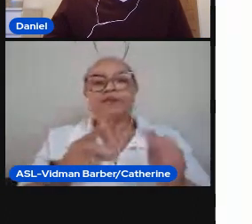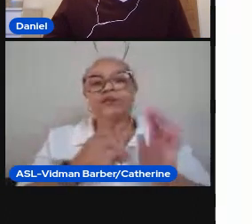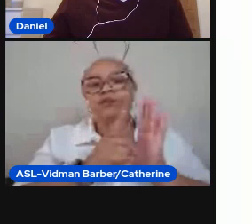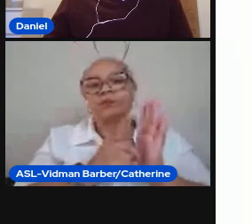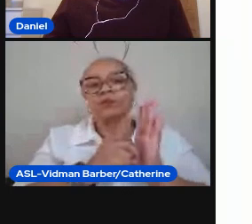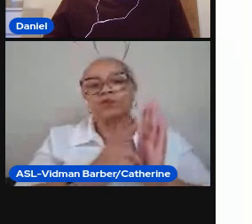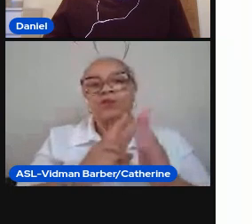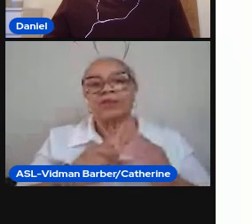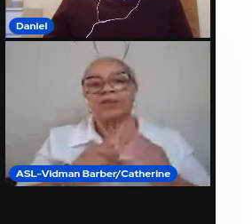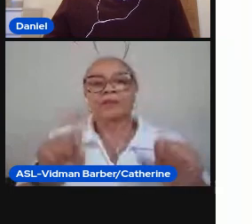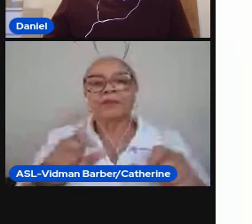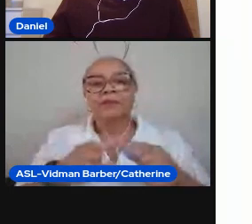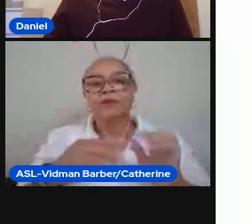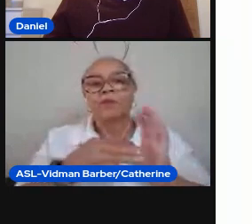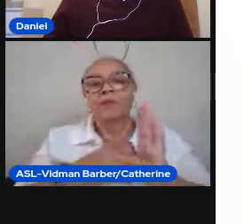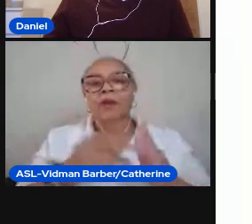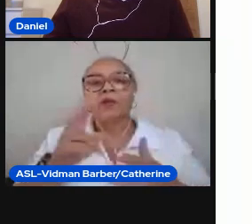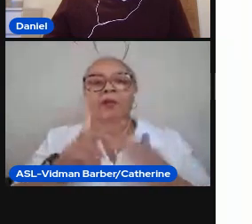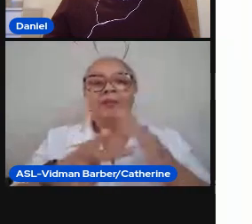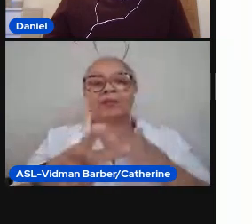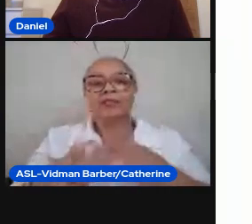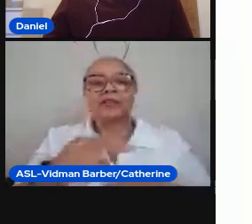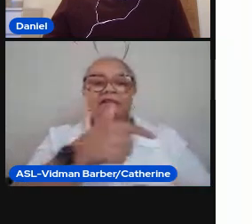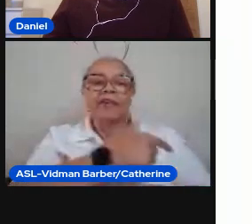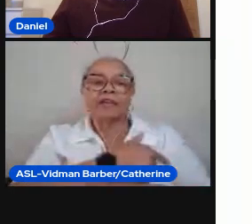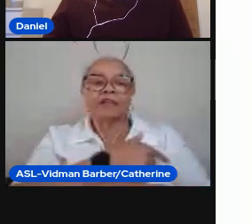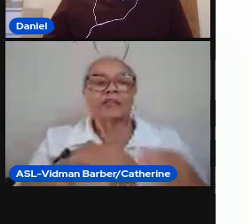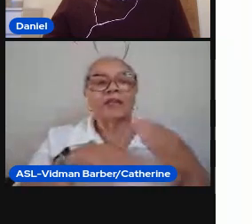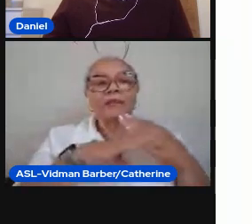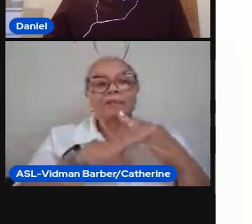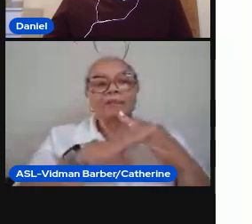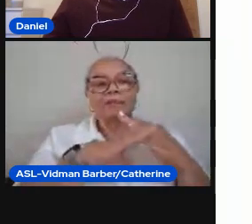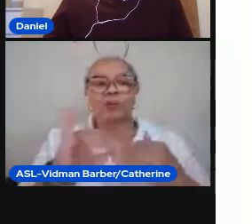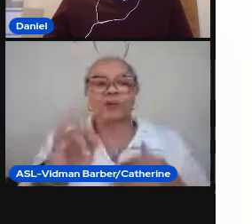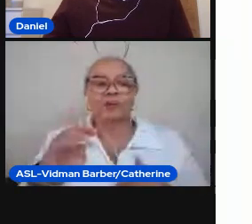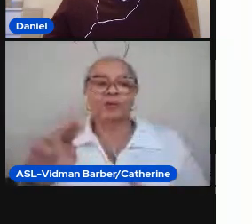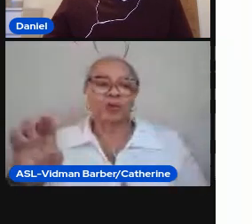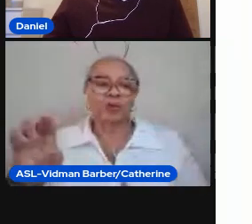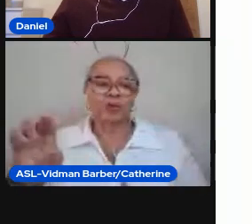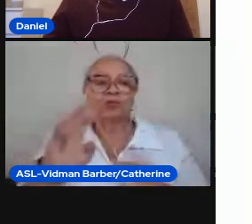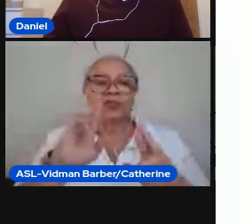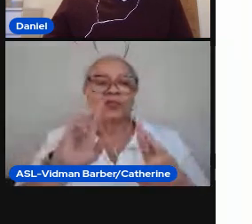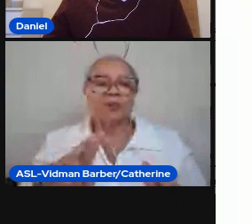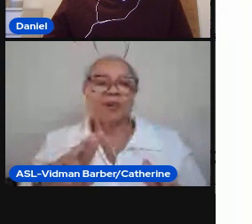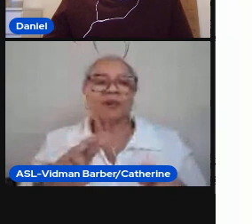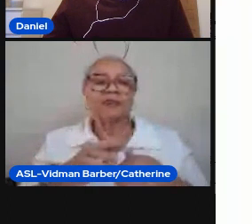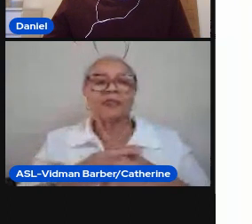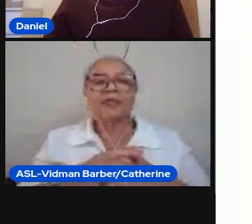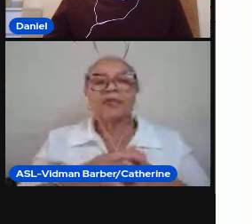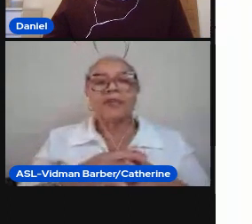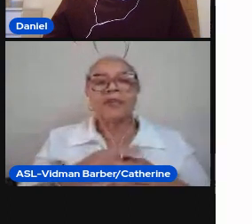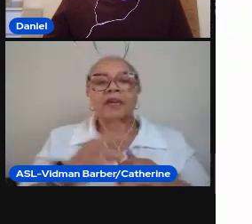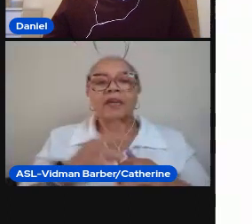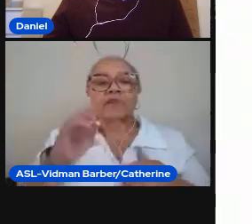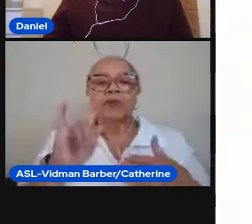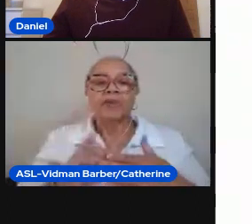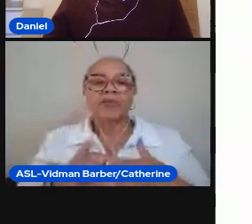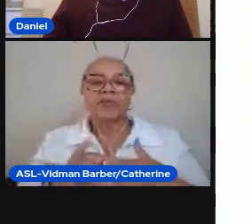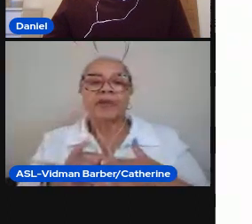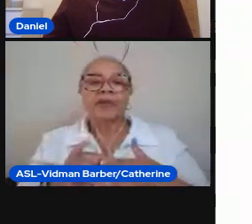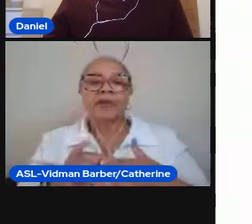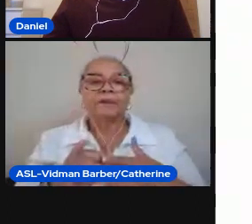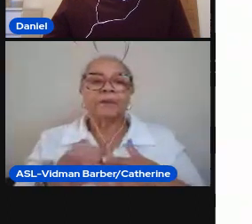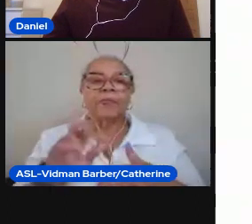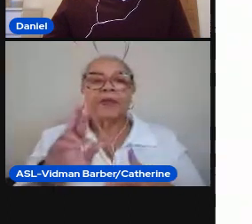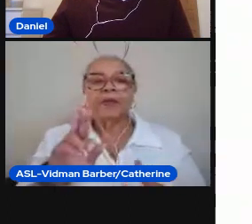responses using some of these high dimensional data. We could predict vaccine immunogenicity and reactogenicity. We also potentially highlighted